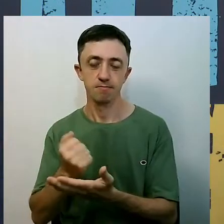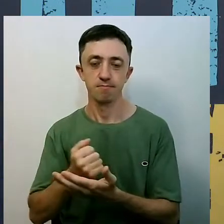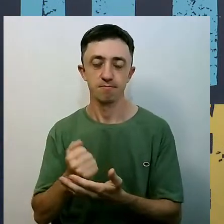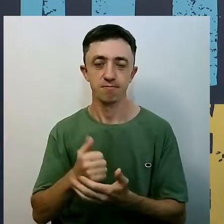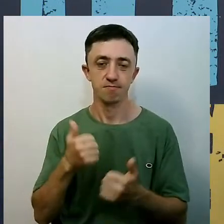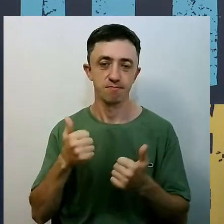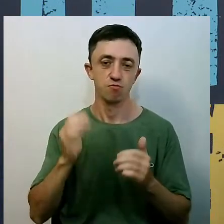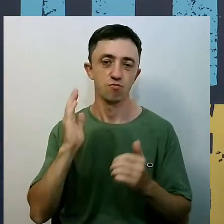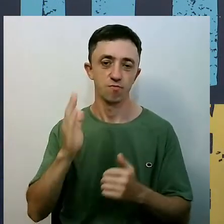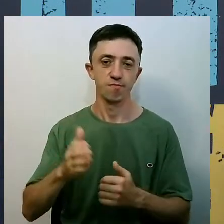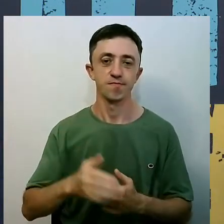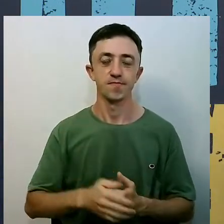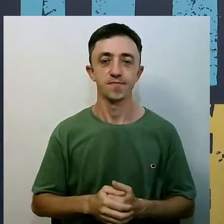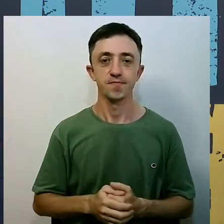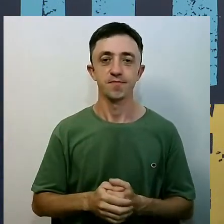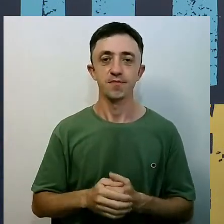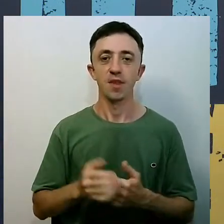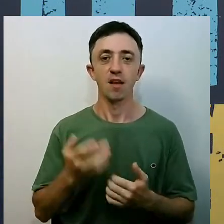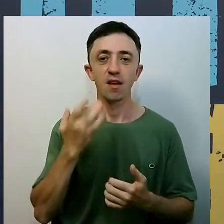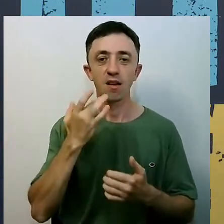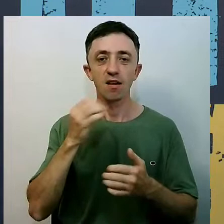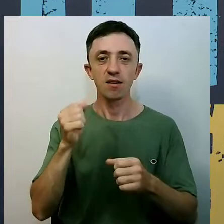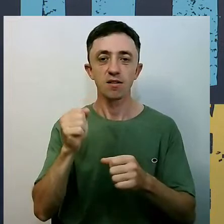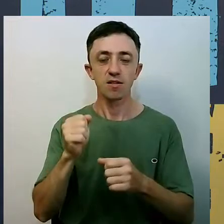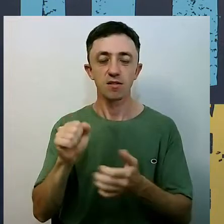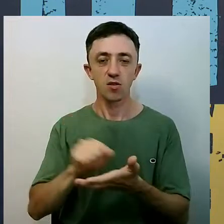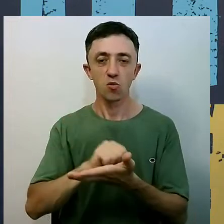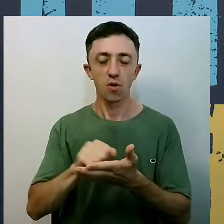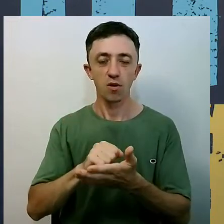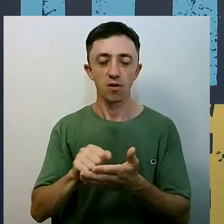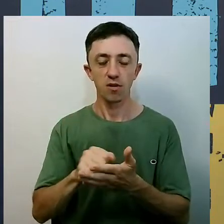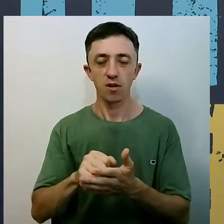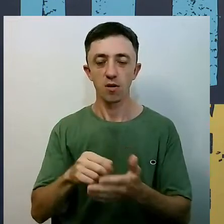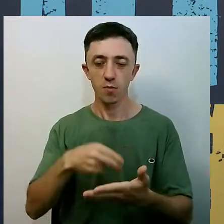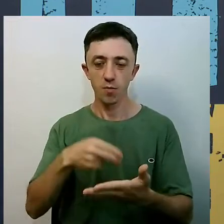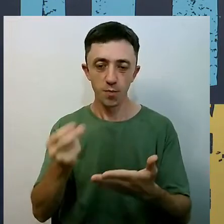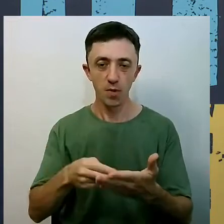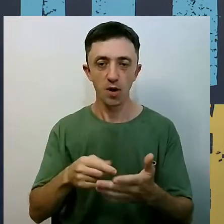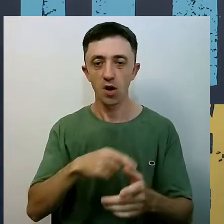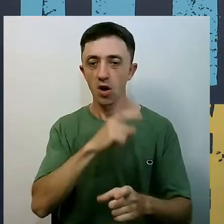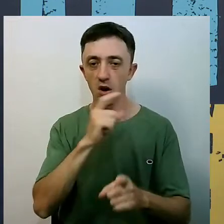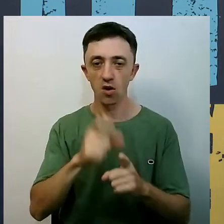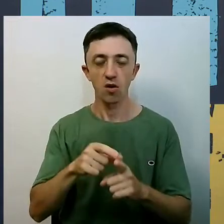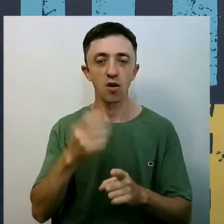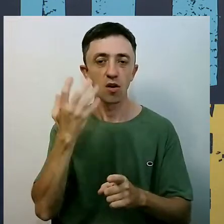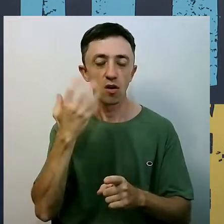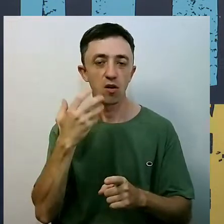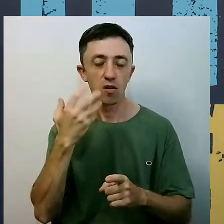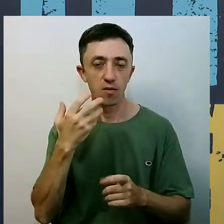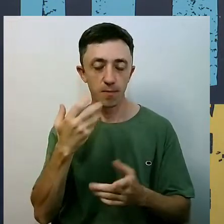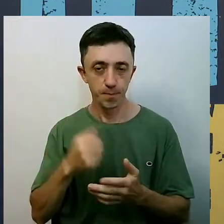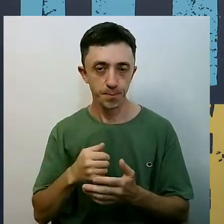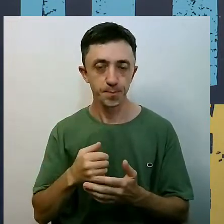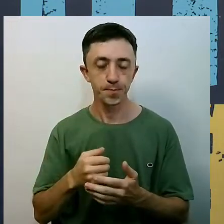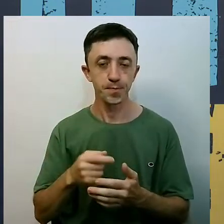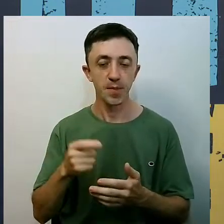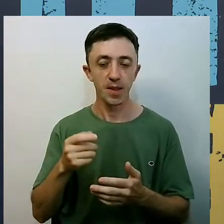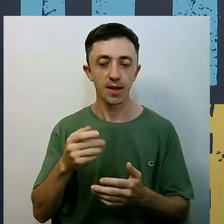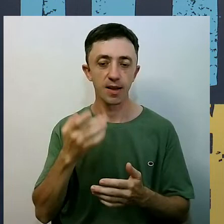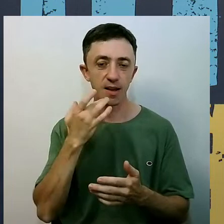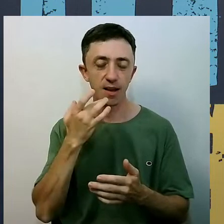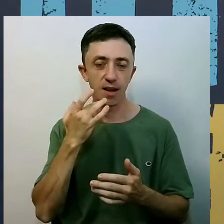heads of territorial communities will succeed. When the document is designed,